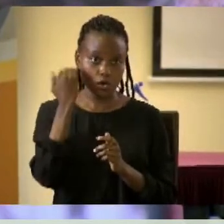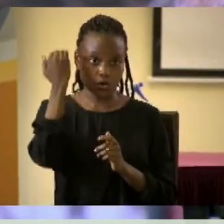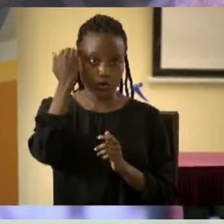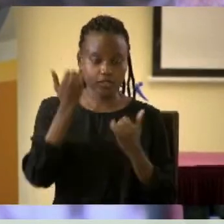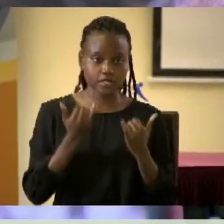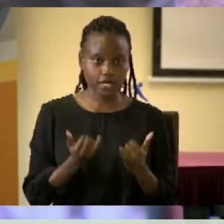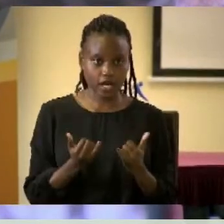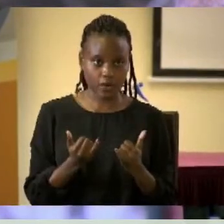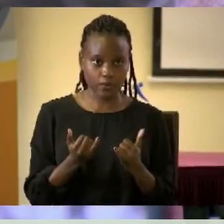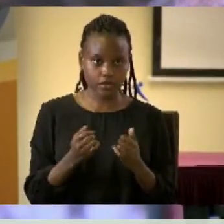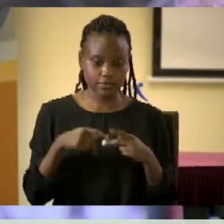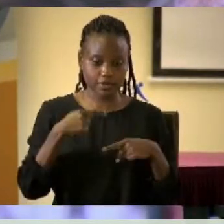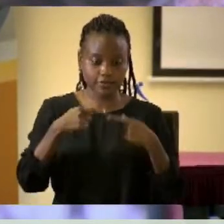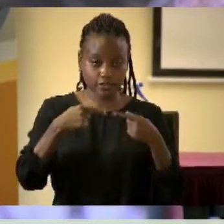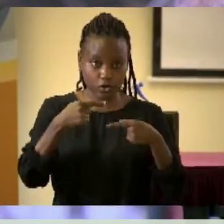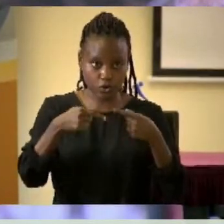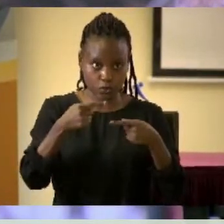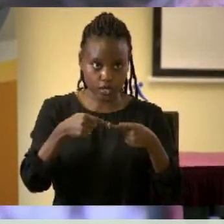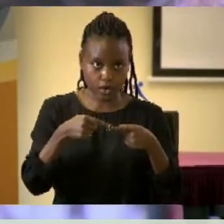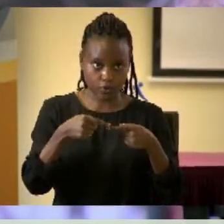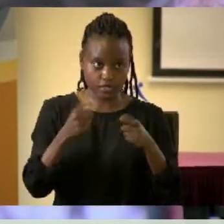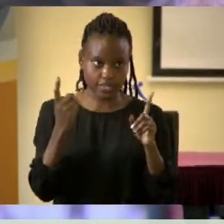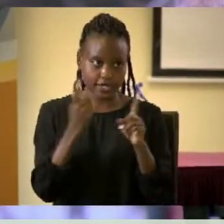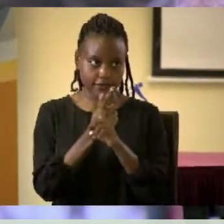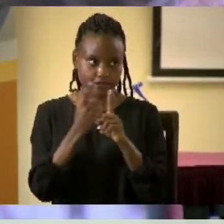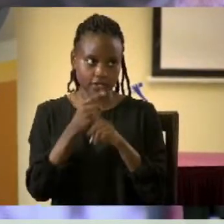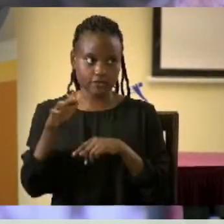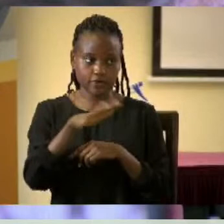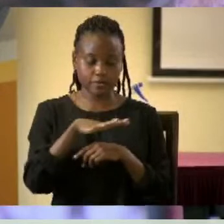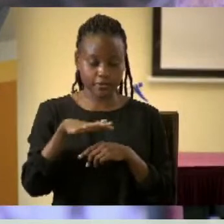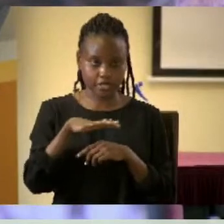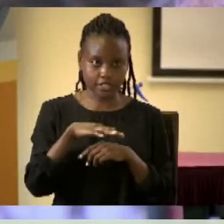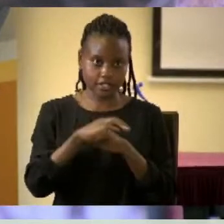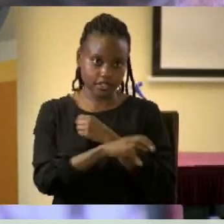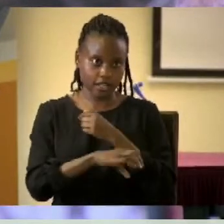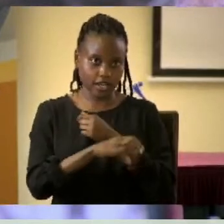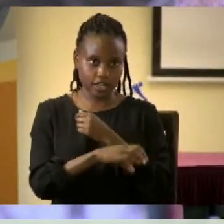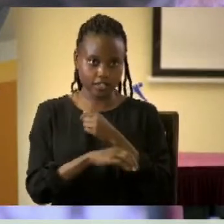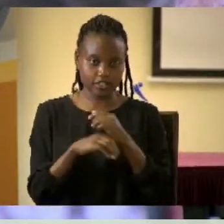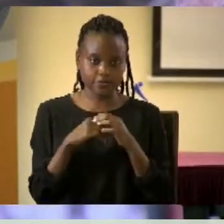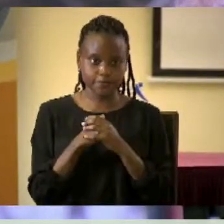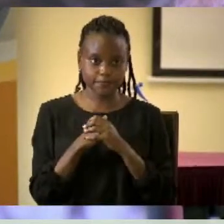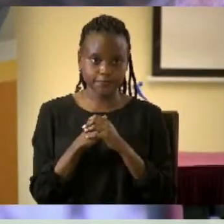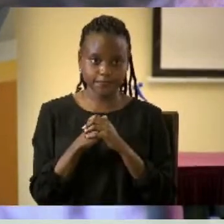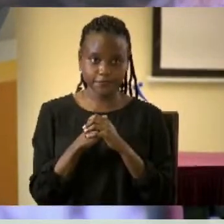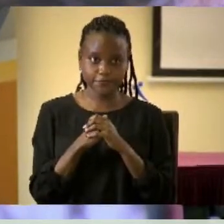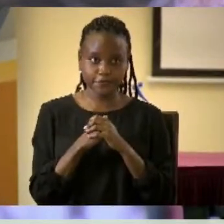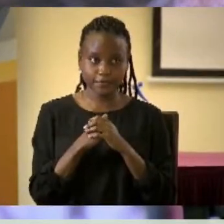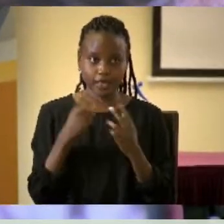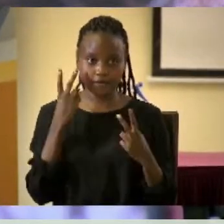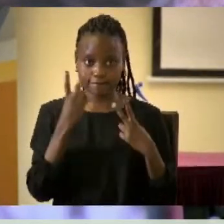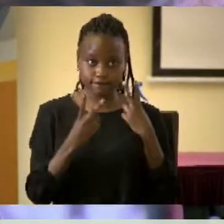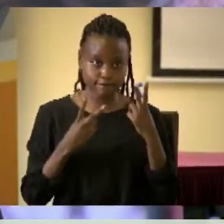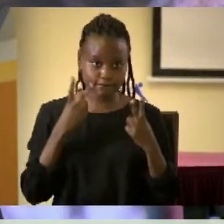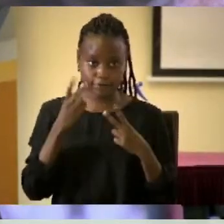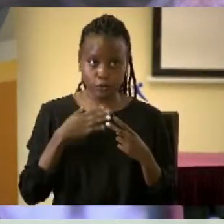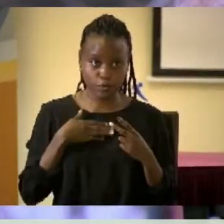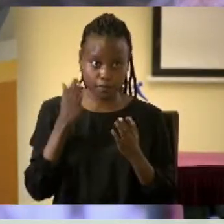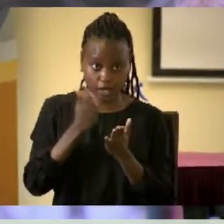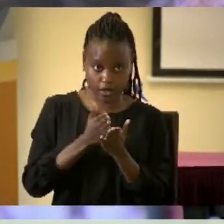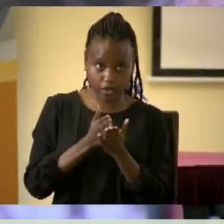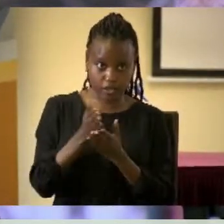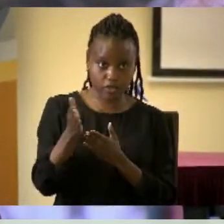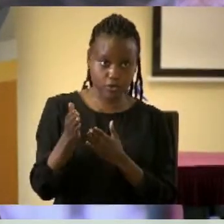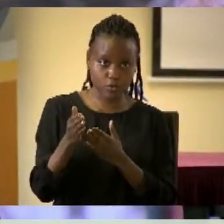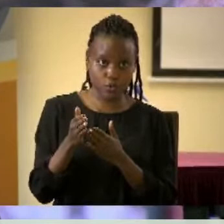is now being rolled out across all the stations in the country. And in my view, through a